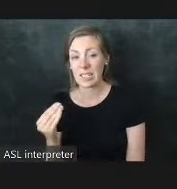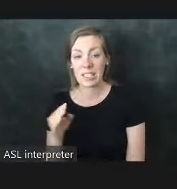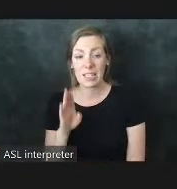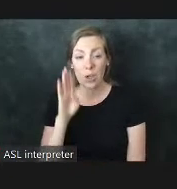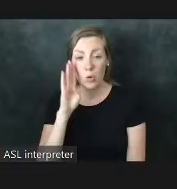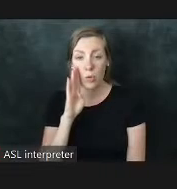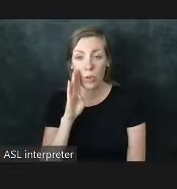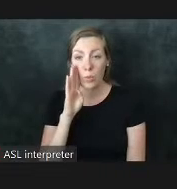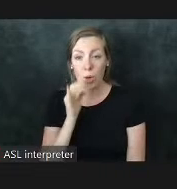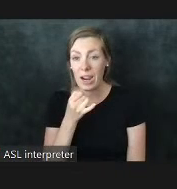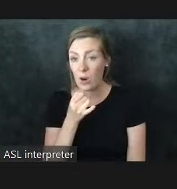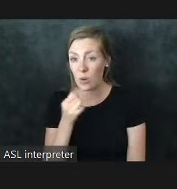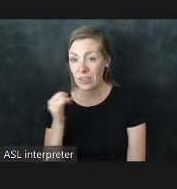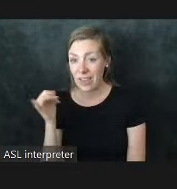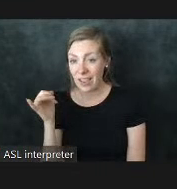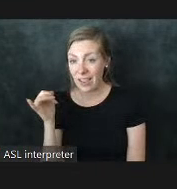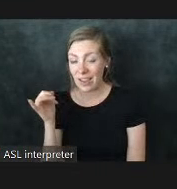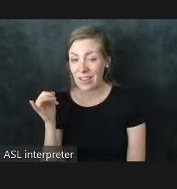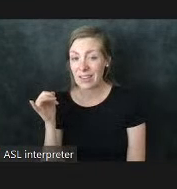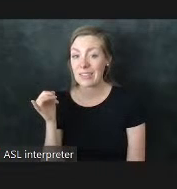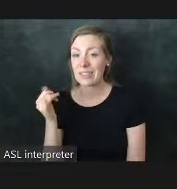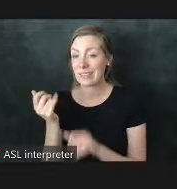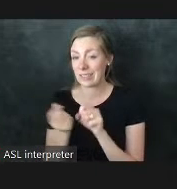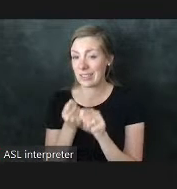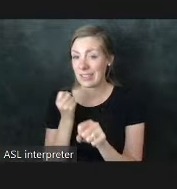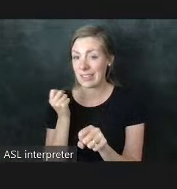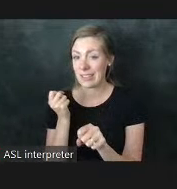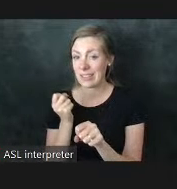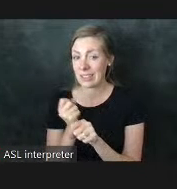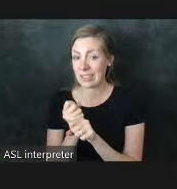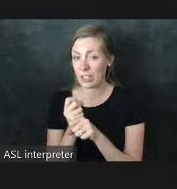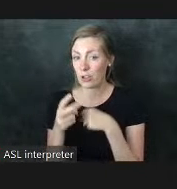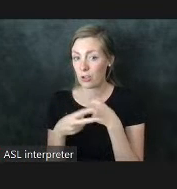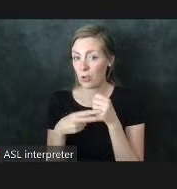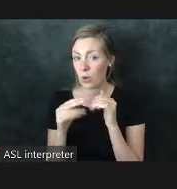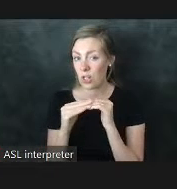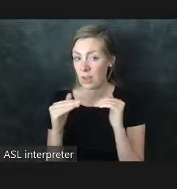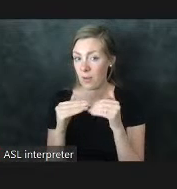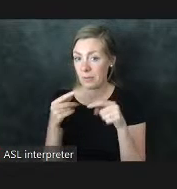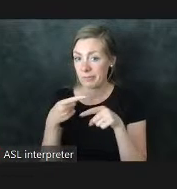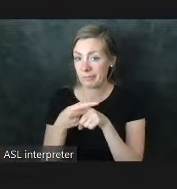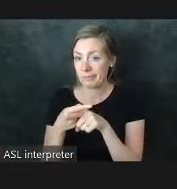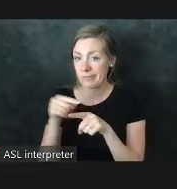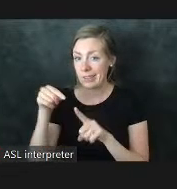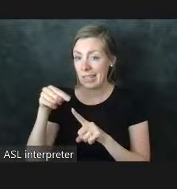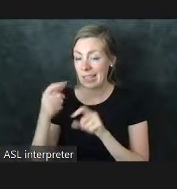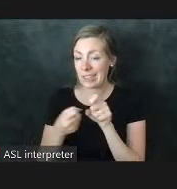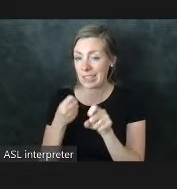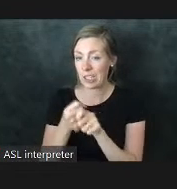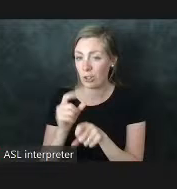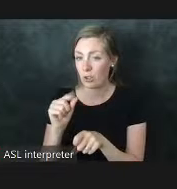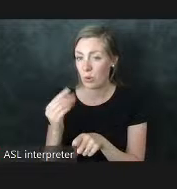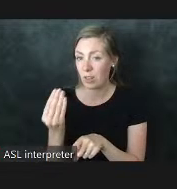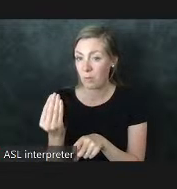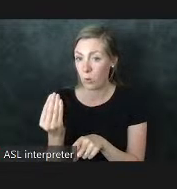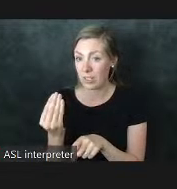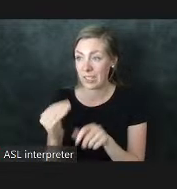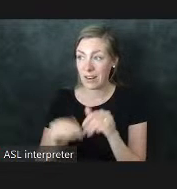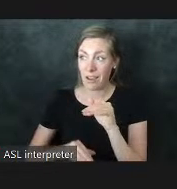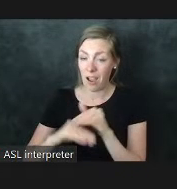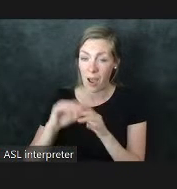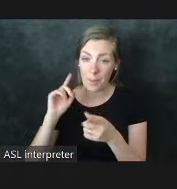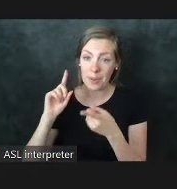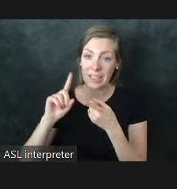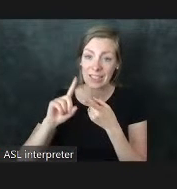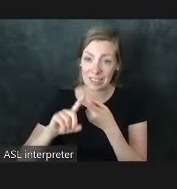line that this year's storage level is about to intersect is 2014. Up until the historic